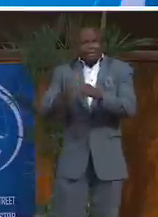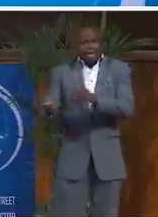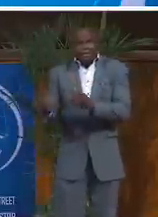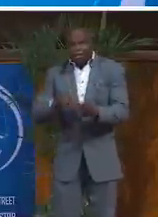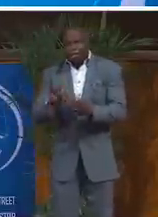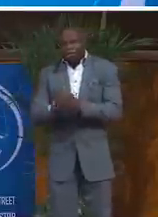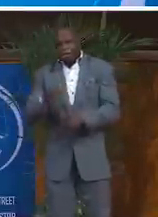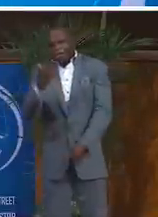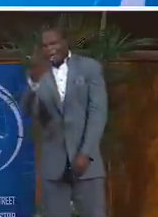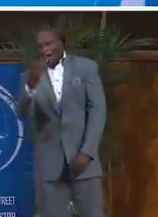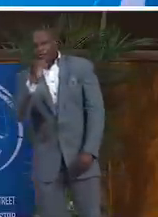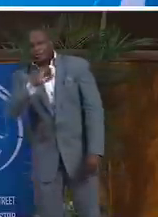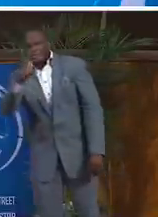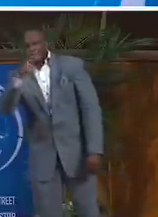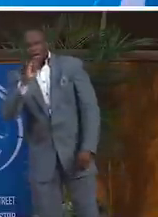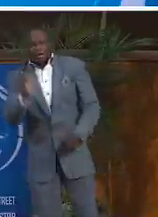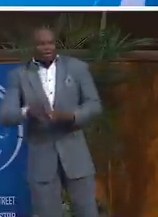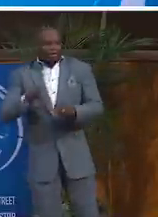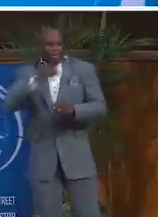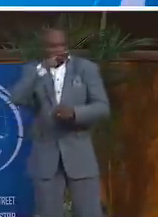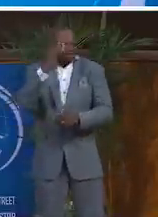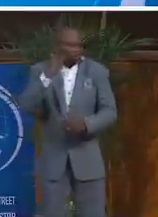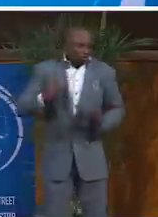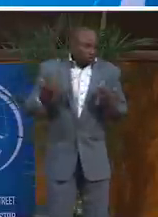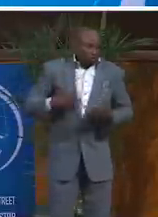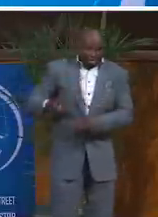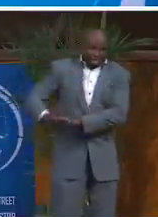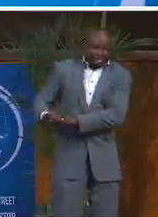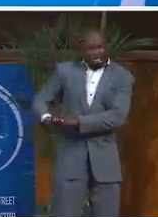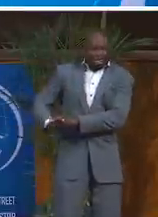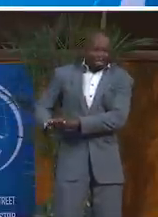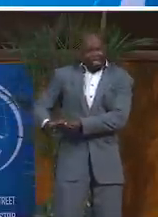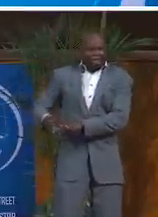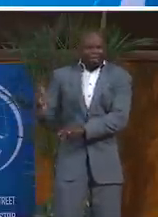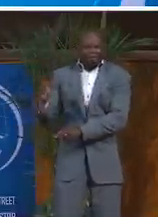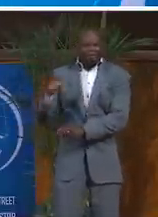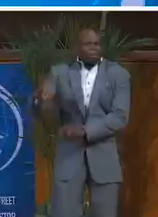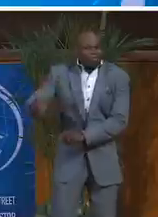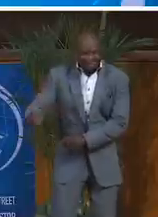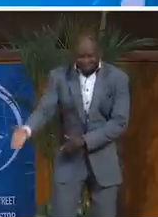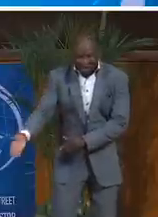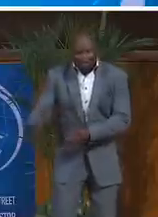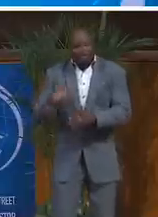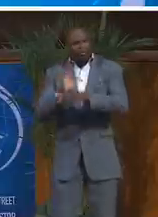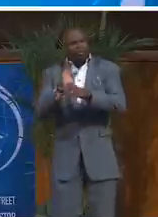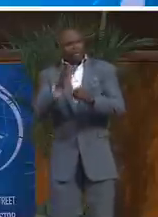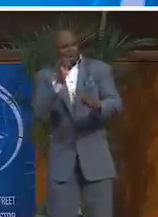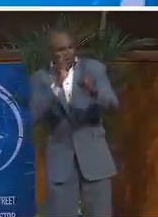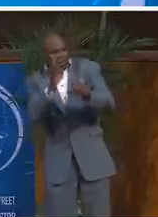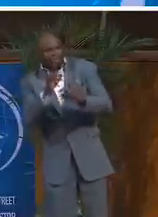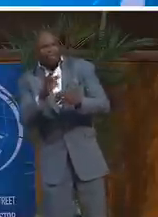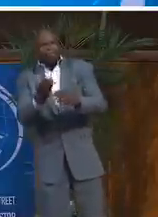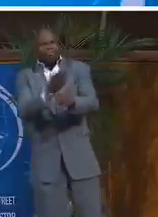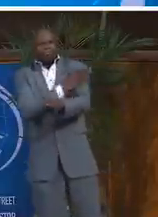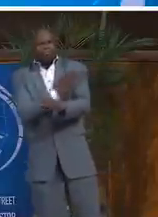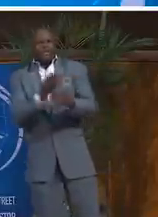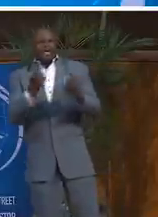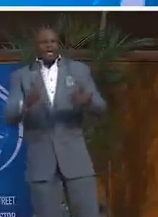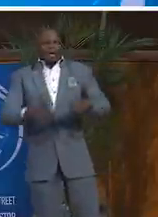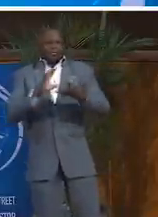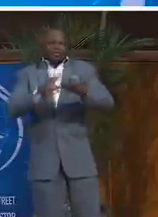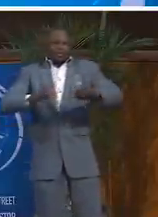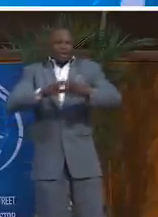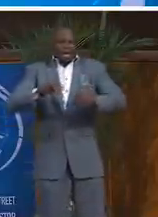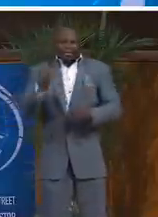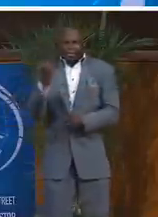about 5 or 6 because they don't know how to sit still. We're in a movie theater. We're watching the previews. And all of